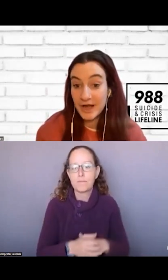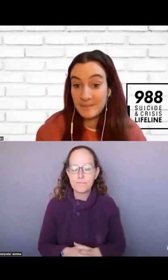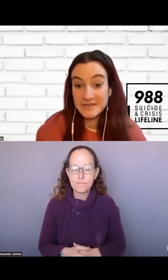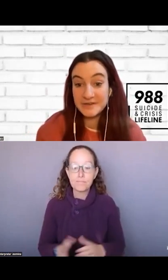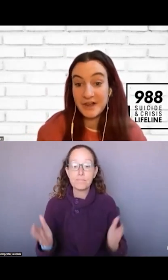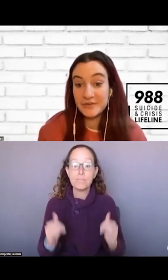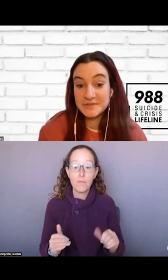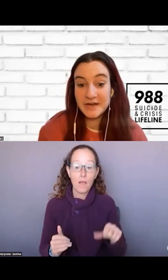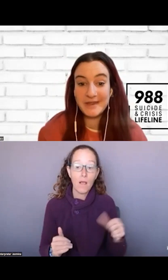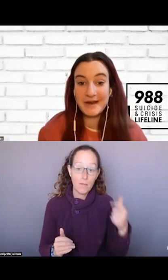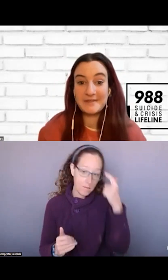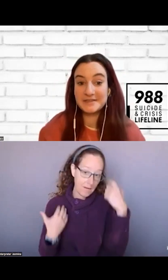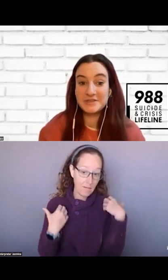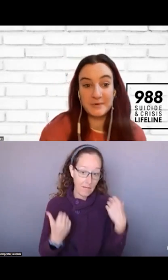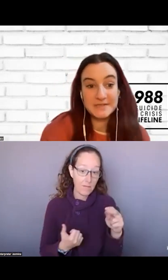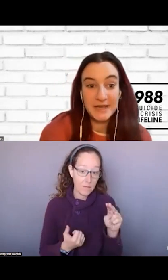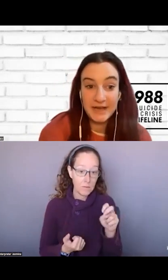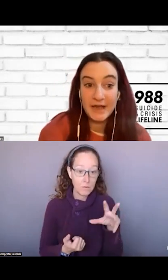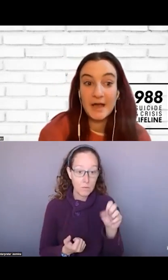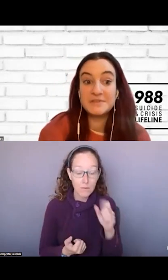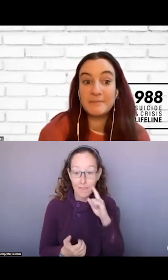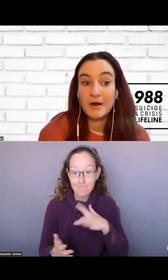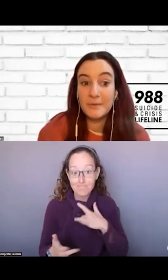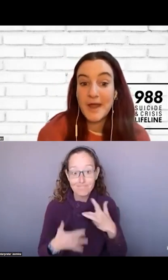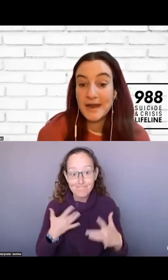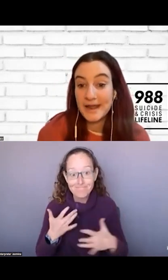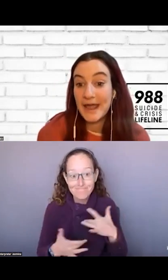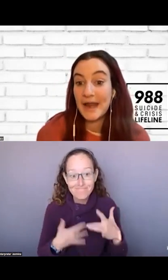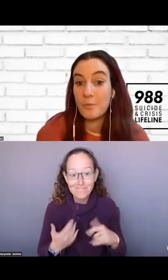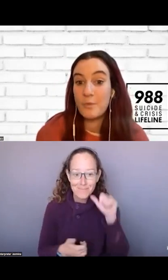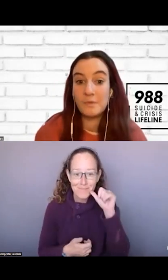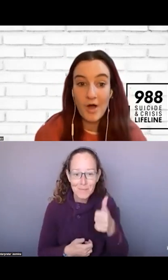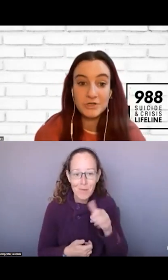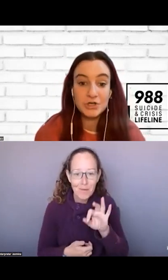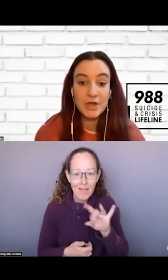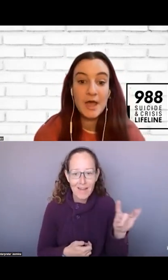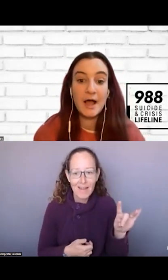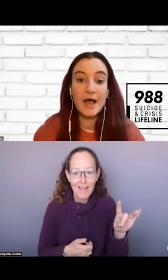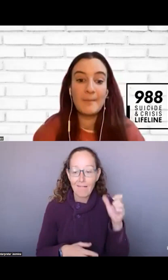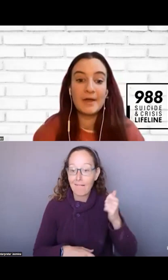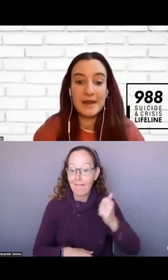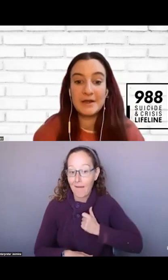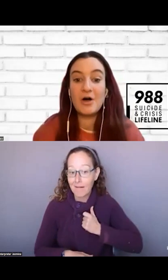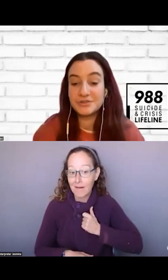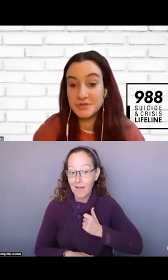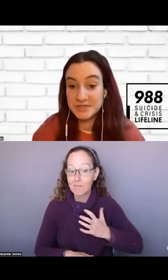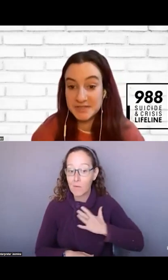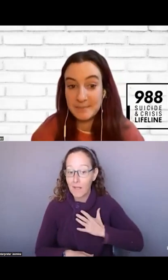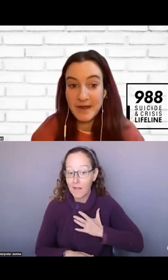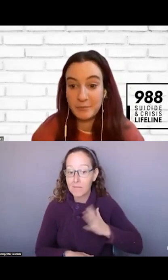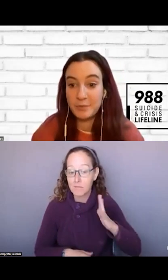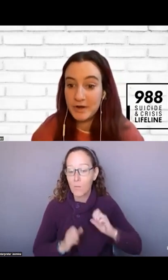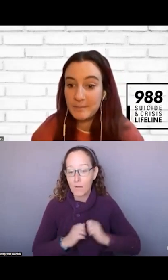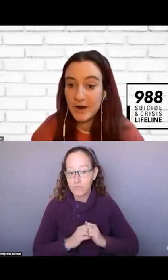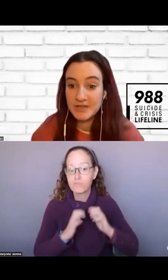Another mental health news item that I think is super exciting. Tomorrow, 988 Canada will launch. Canada also uses the